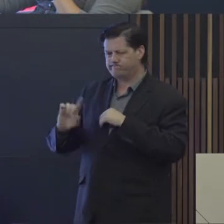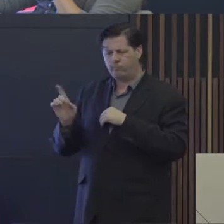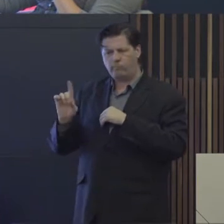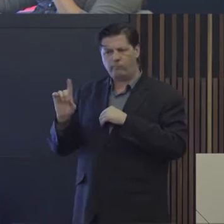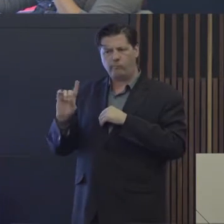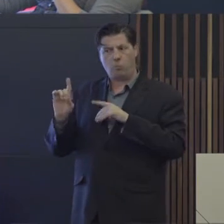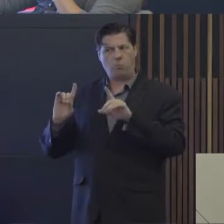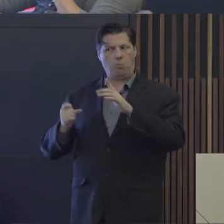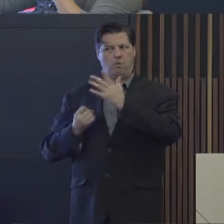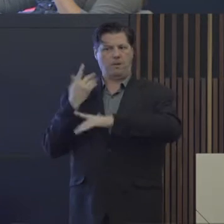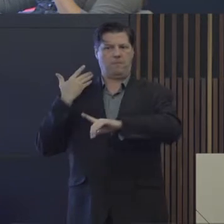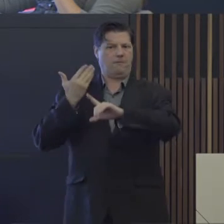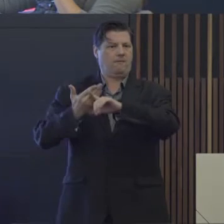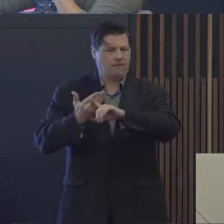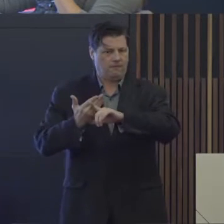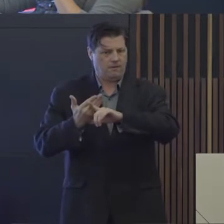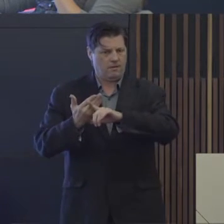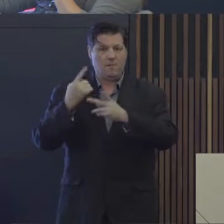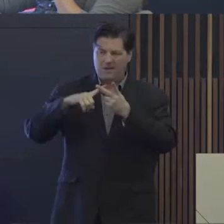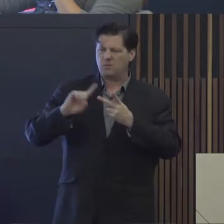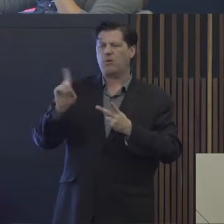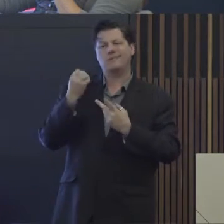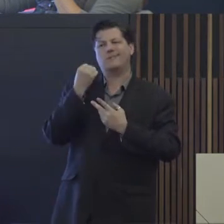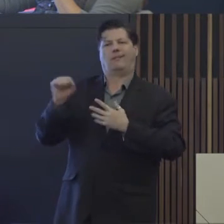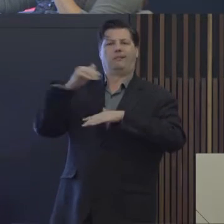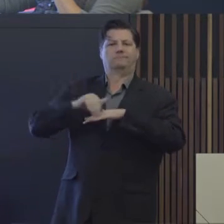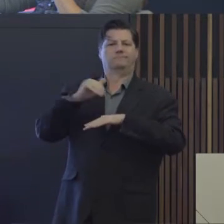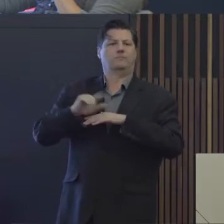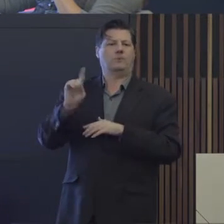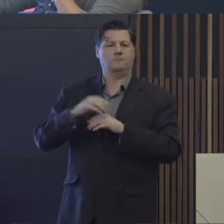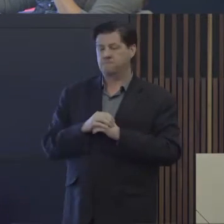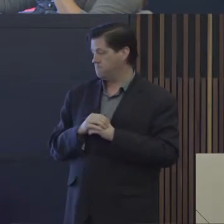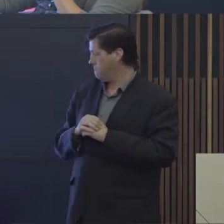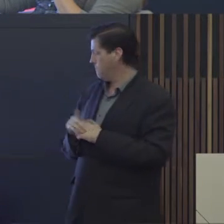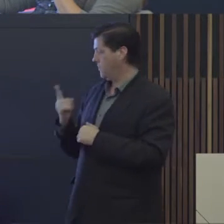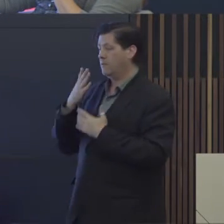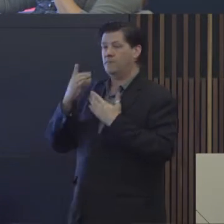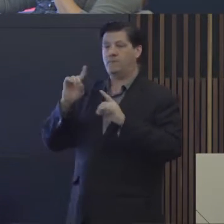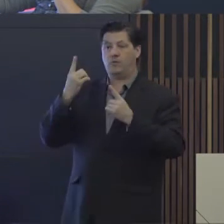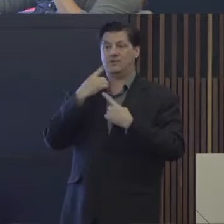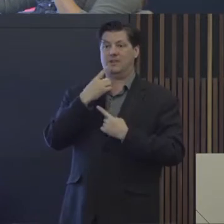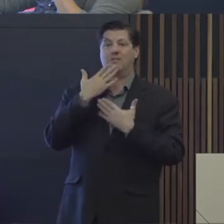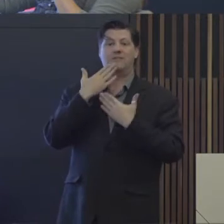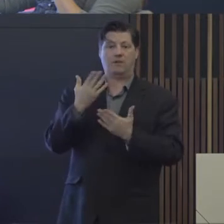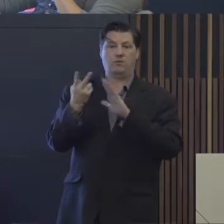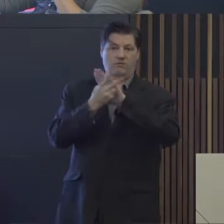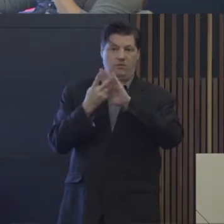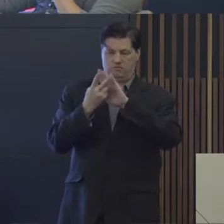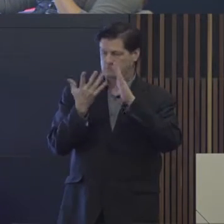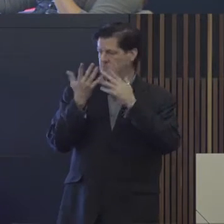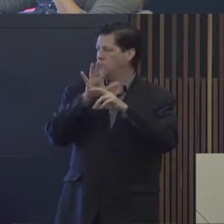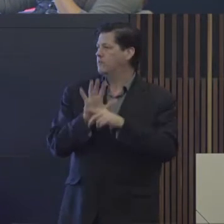have progressed, but the issues that we're still facing too? Thanks, Sarah. I'd like to say thank you, firstly, for the video,